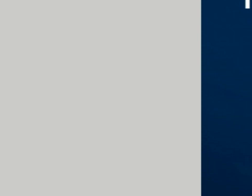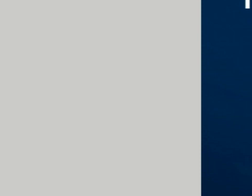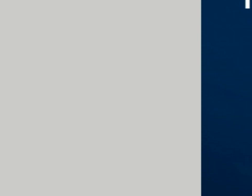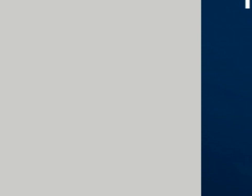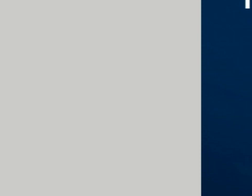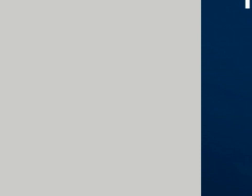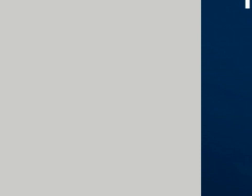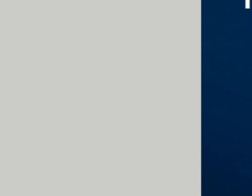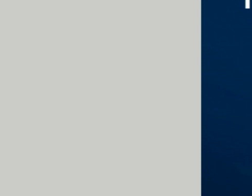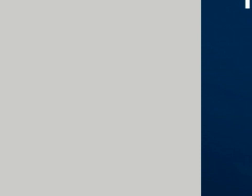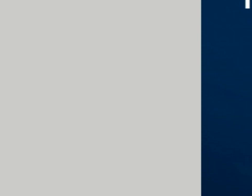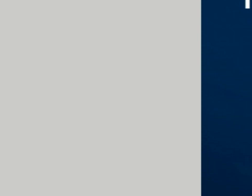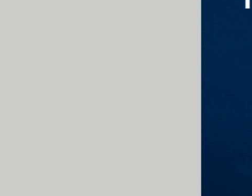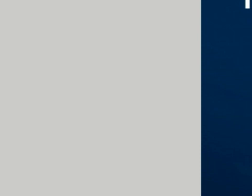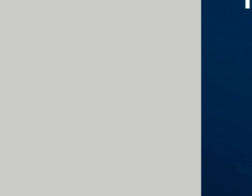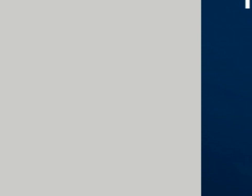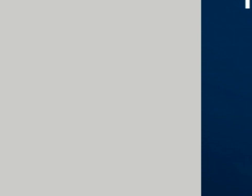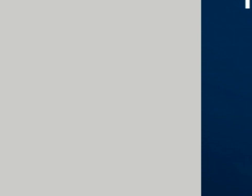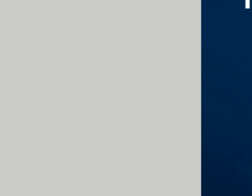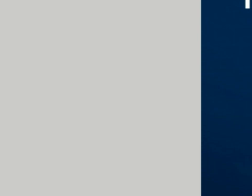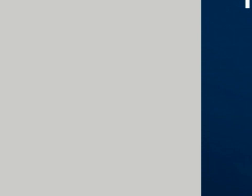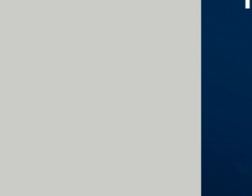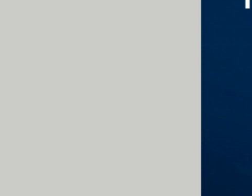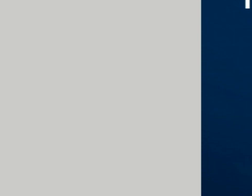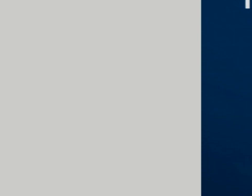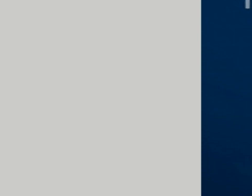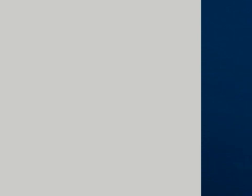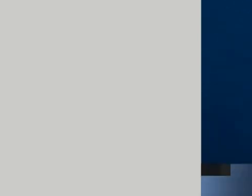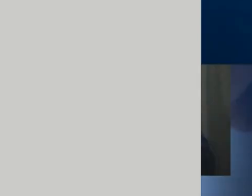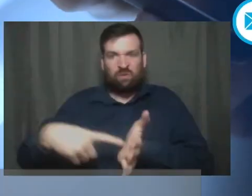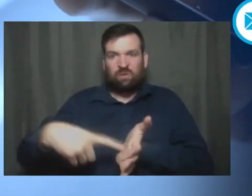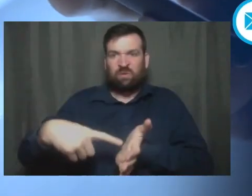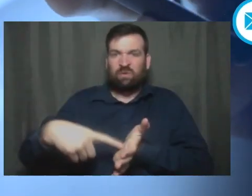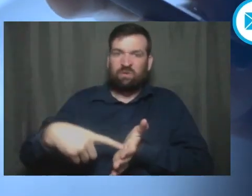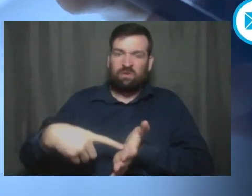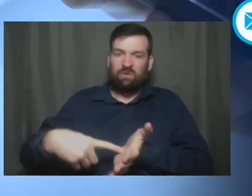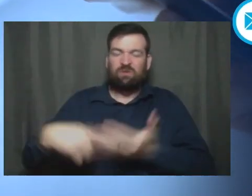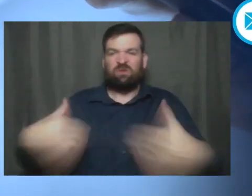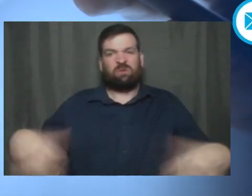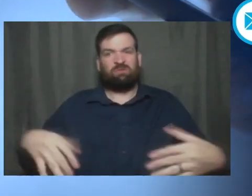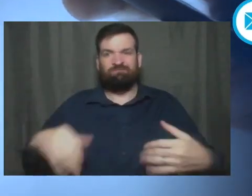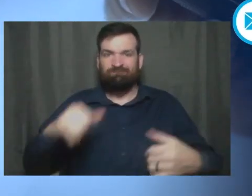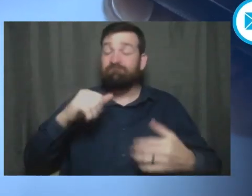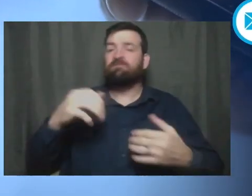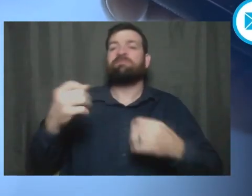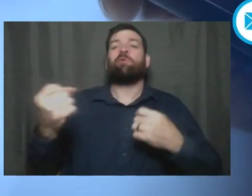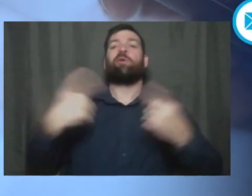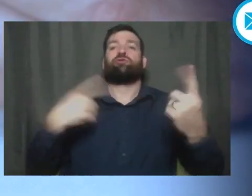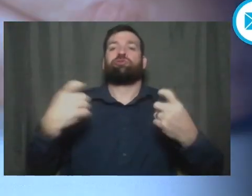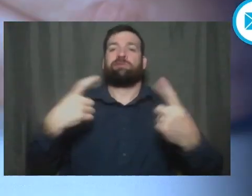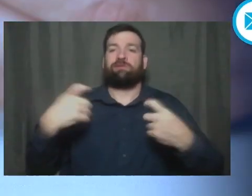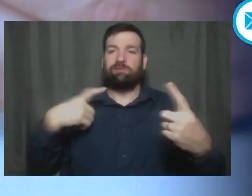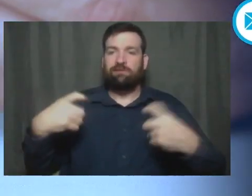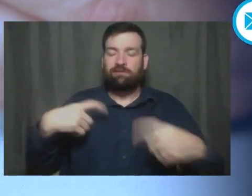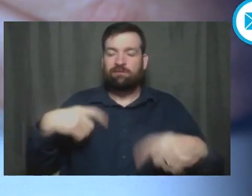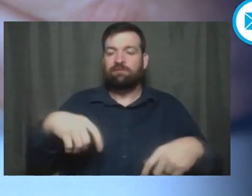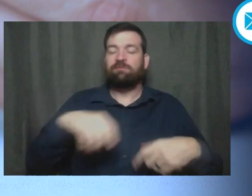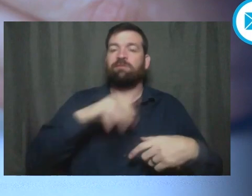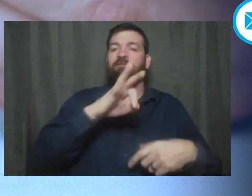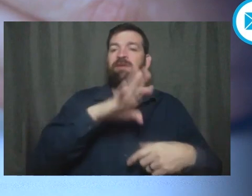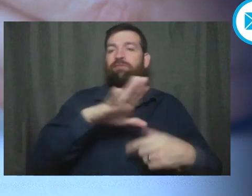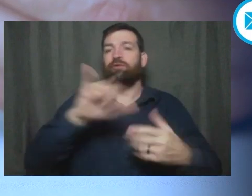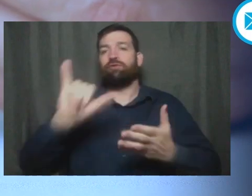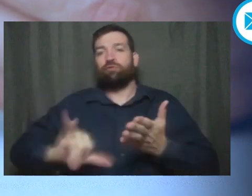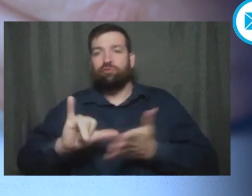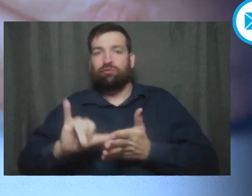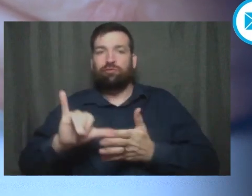home when those deadlines are pressing. So make sure you get your questions sent in to us on YouTube, Facebook, and on the Medical News Network. You can find